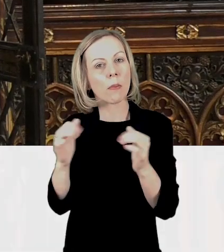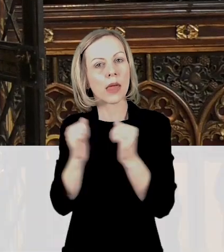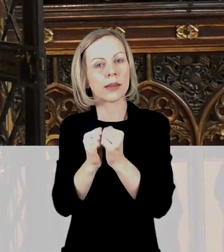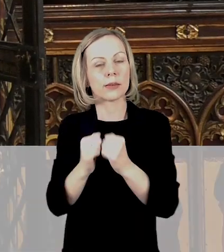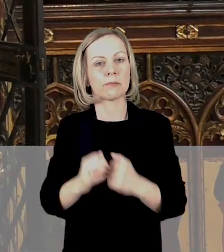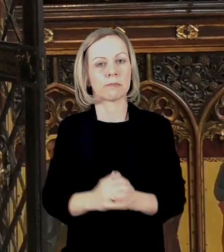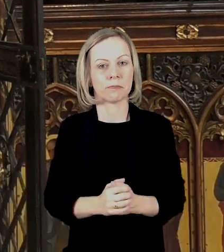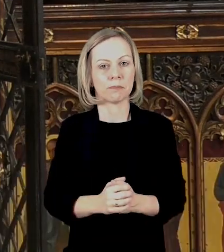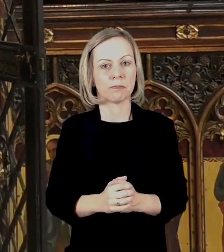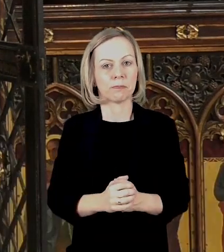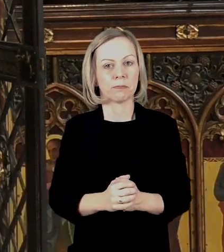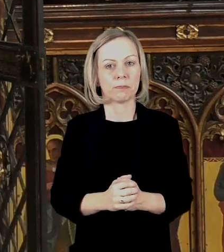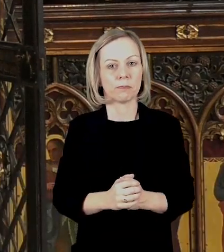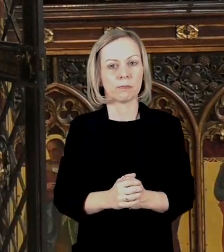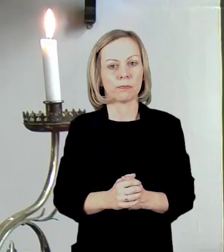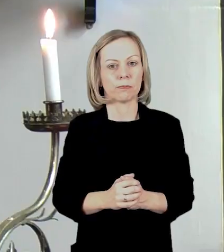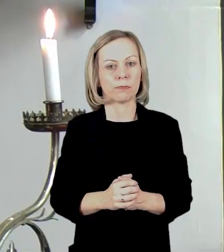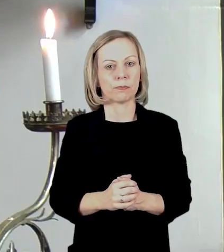Amen.